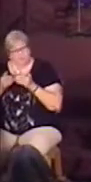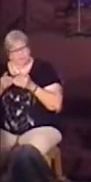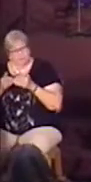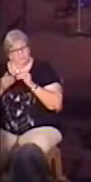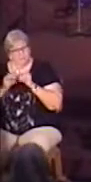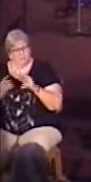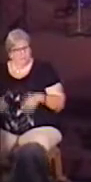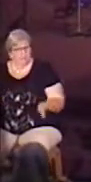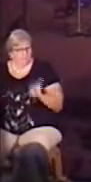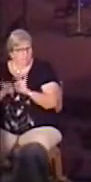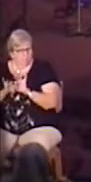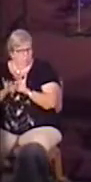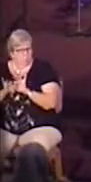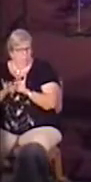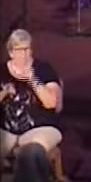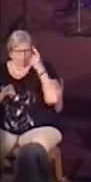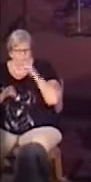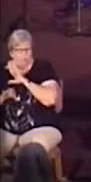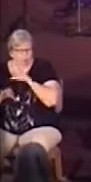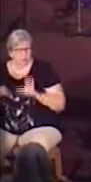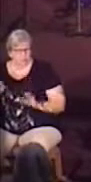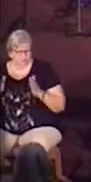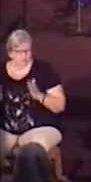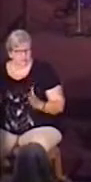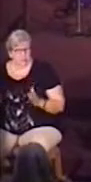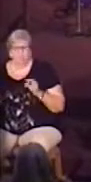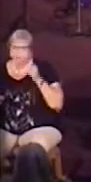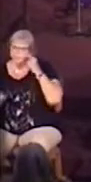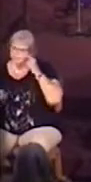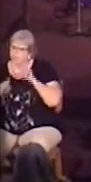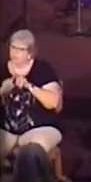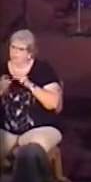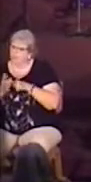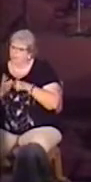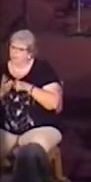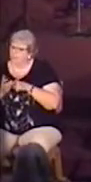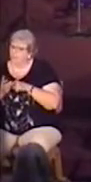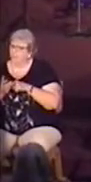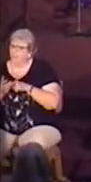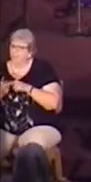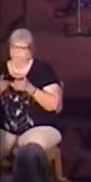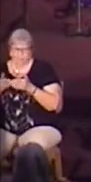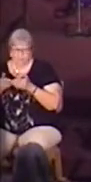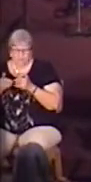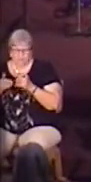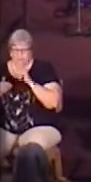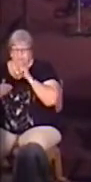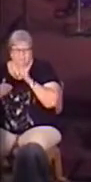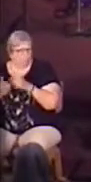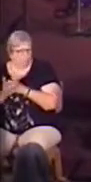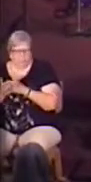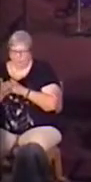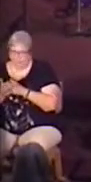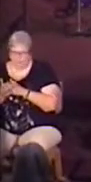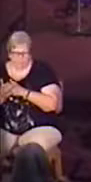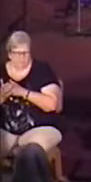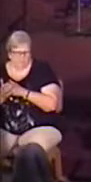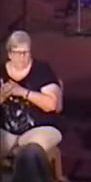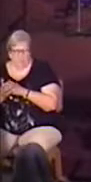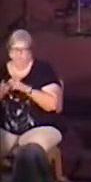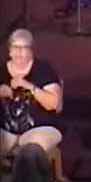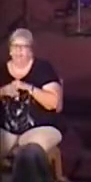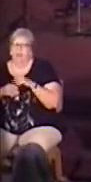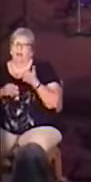key aspect of Christianity. And if you think of it like this, gentleness is not weakness. In